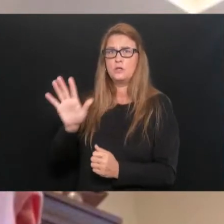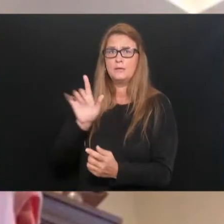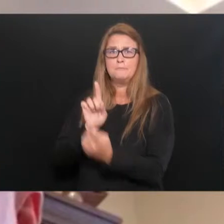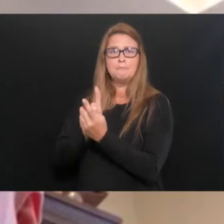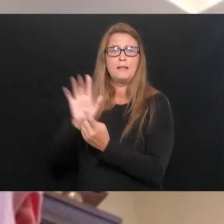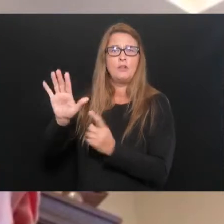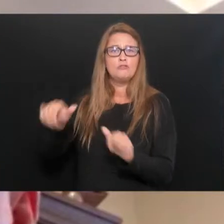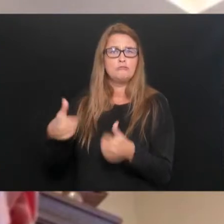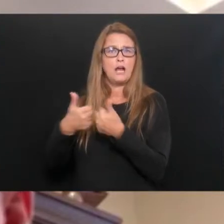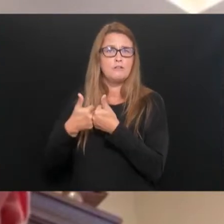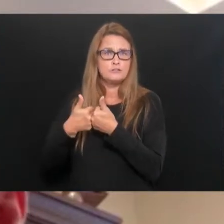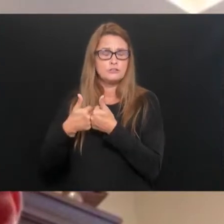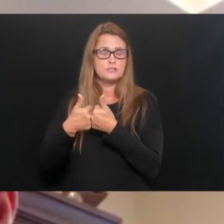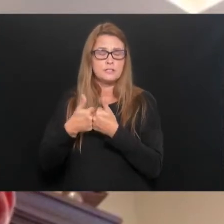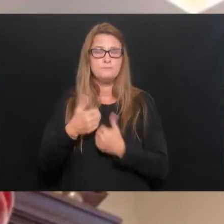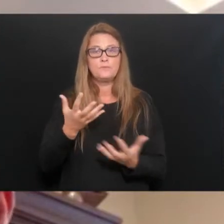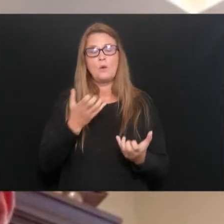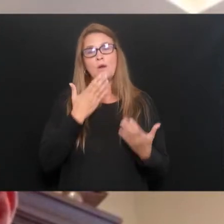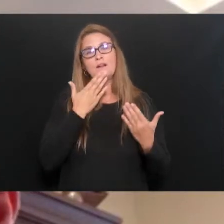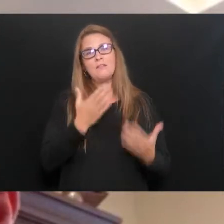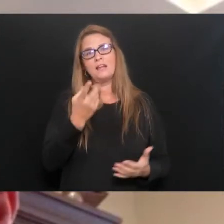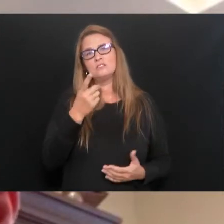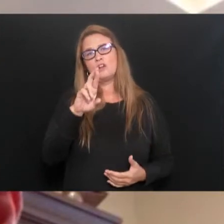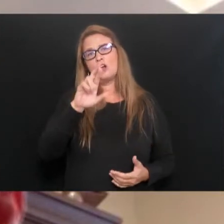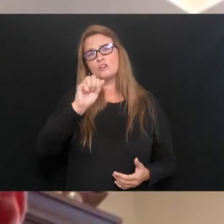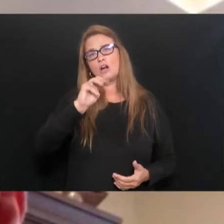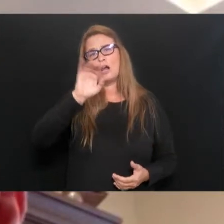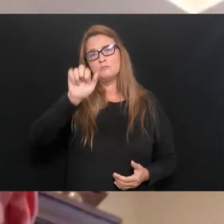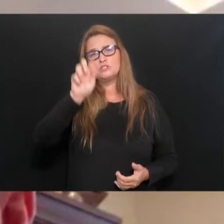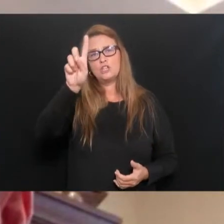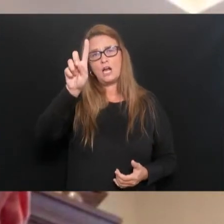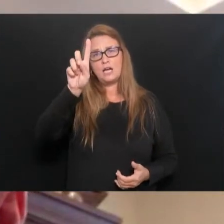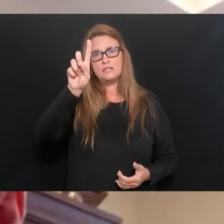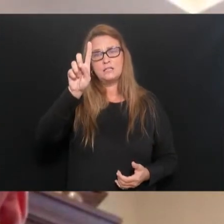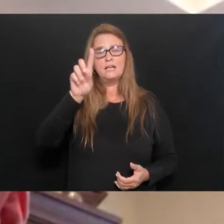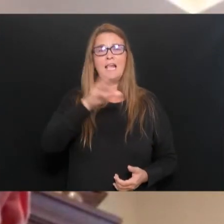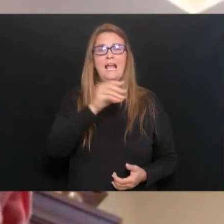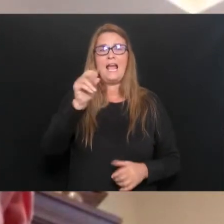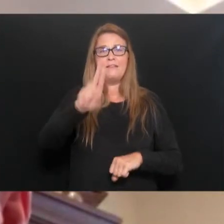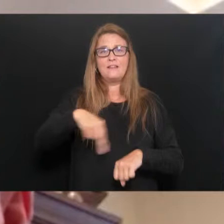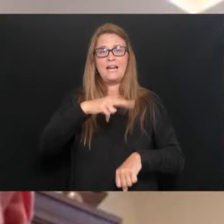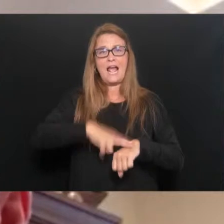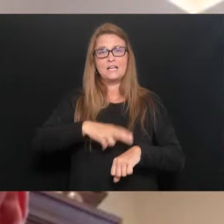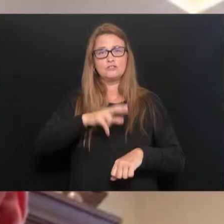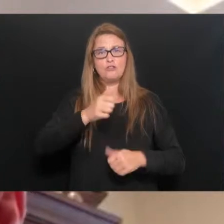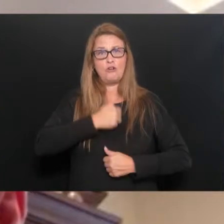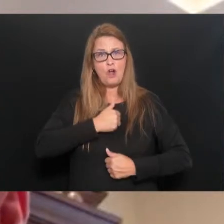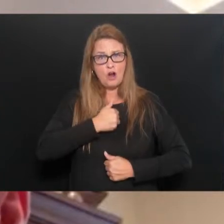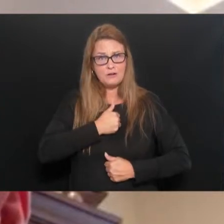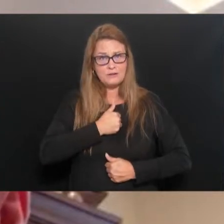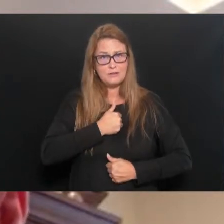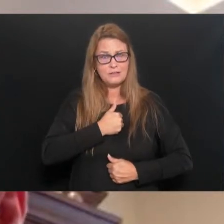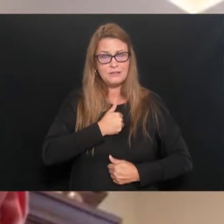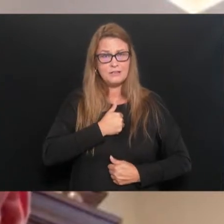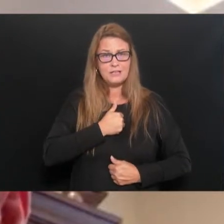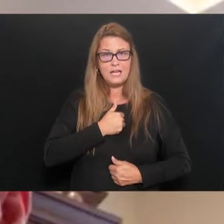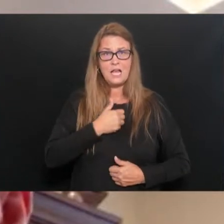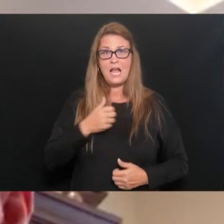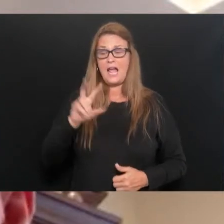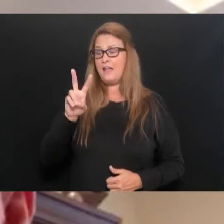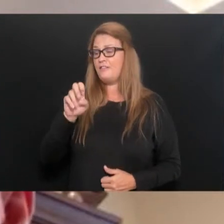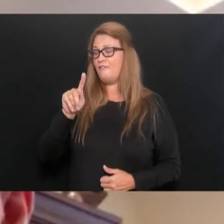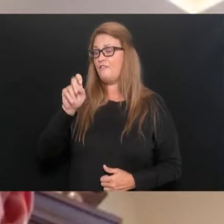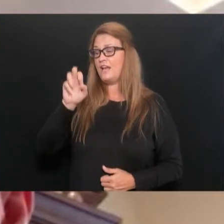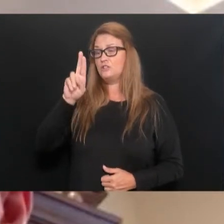want to thank personally Dr. Amjad and the National Guard and our Veterans